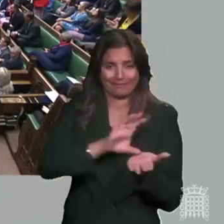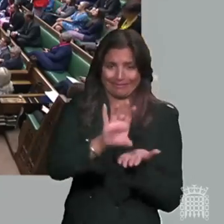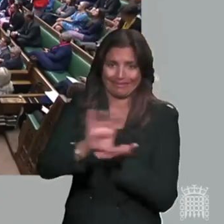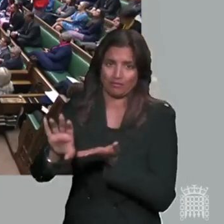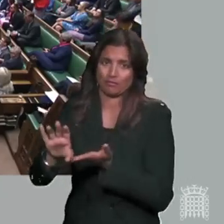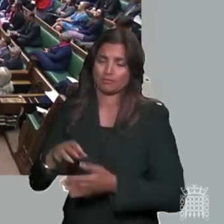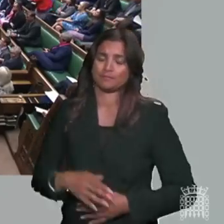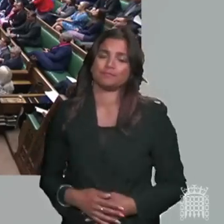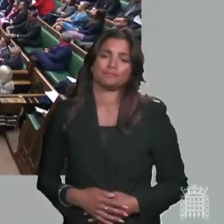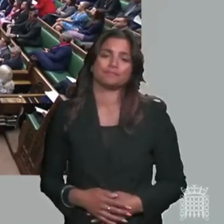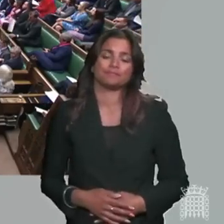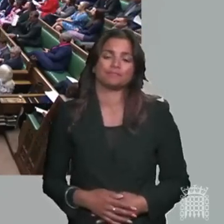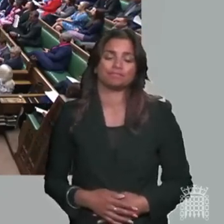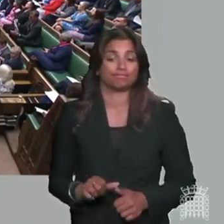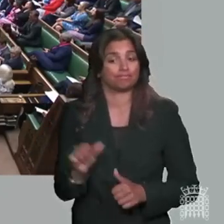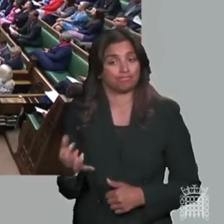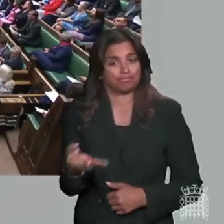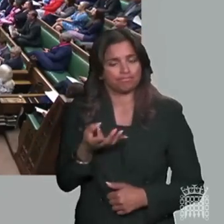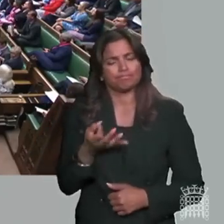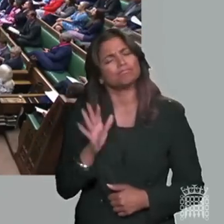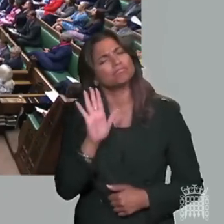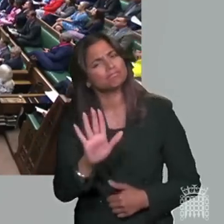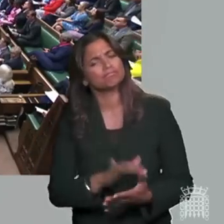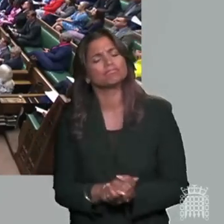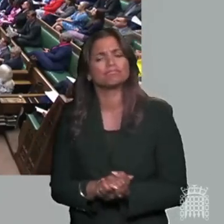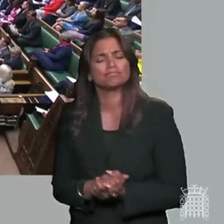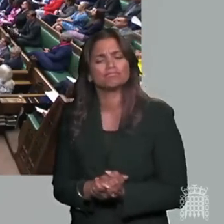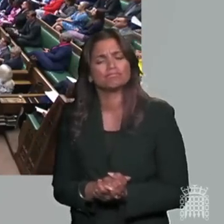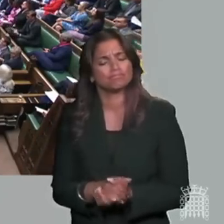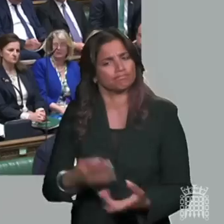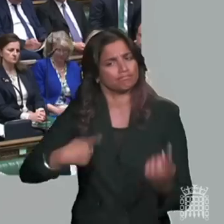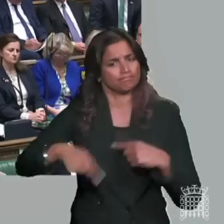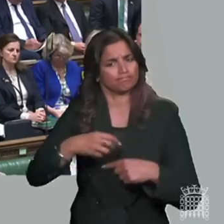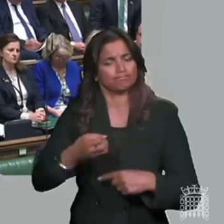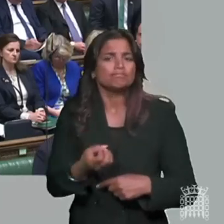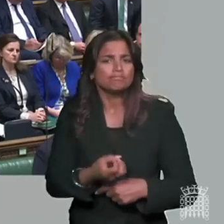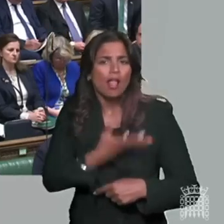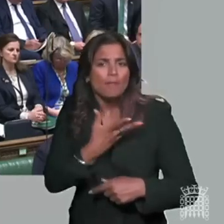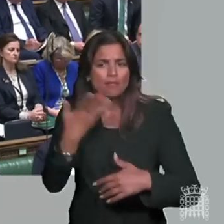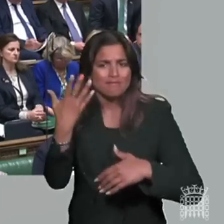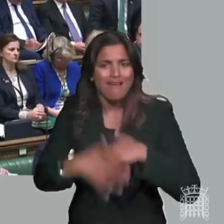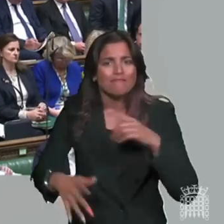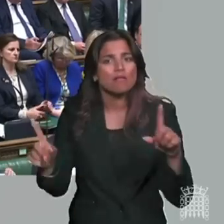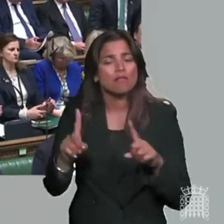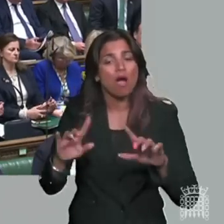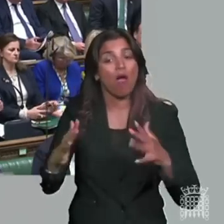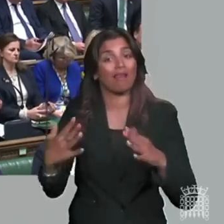Mr. Speaker. Mr. Speaker, it's a fact that Labour have never left government with unemployment lower than when they came